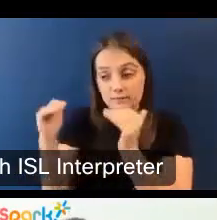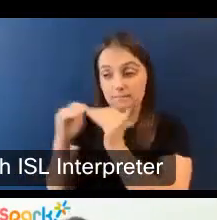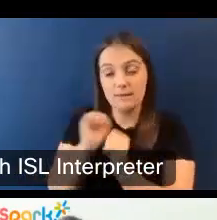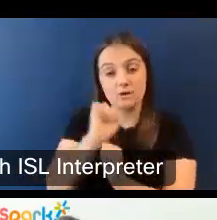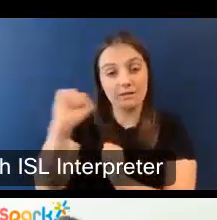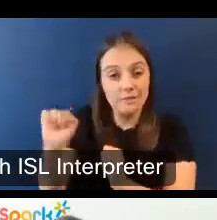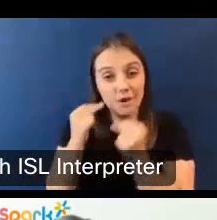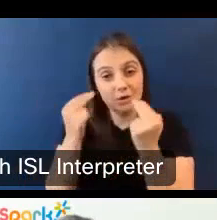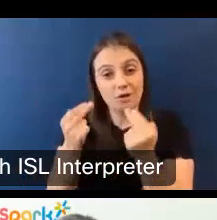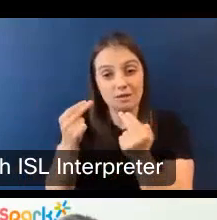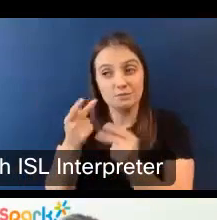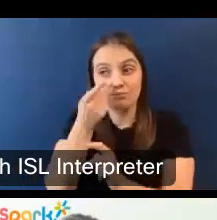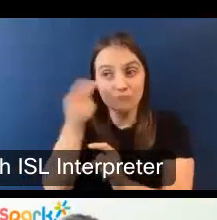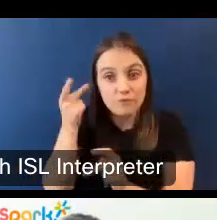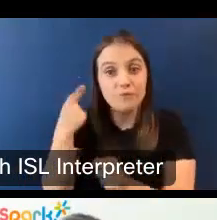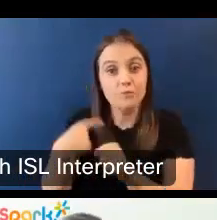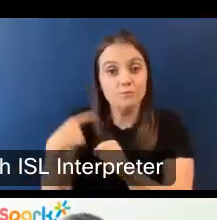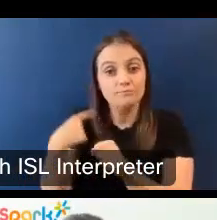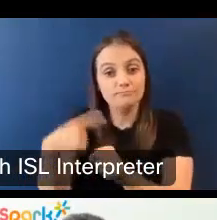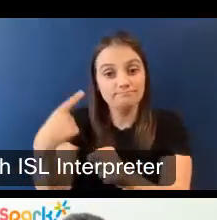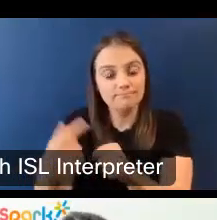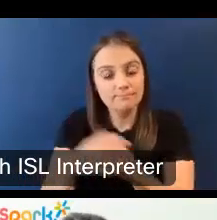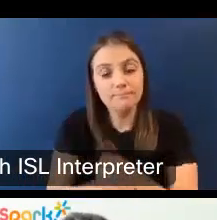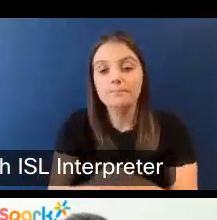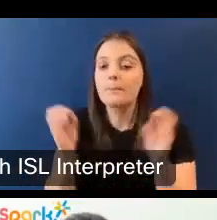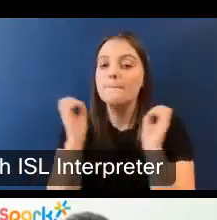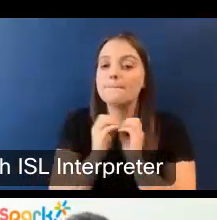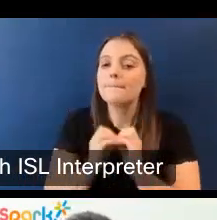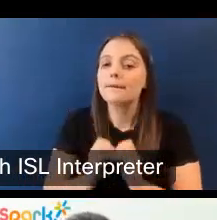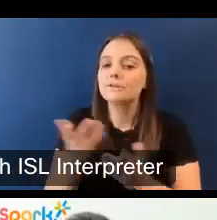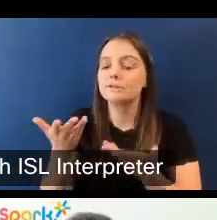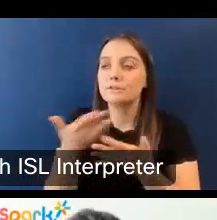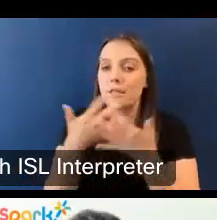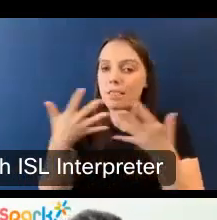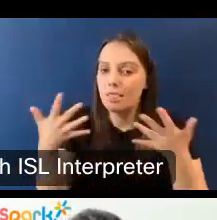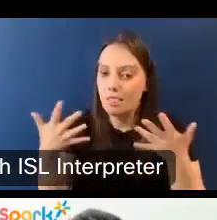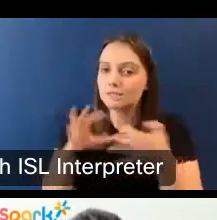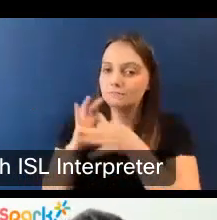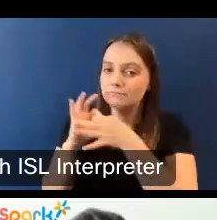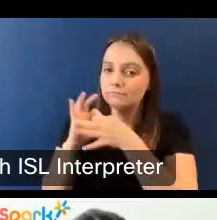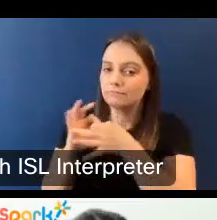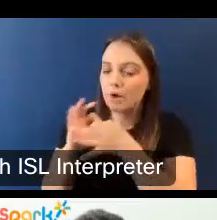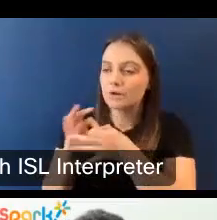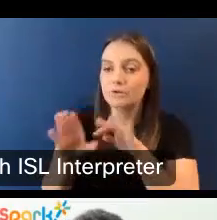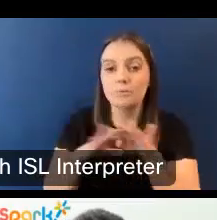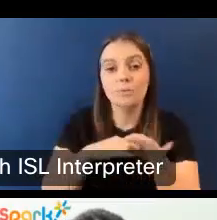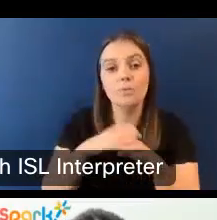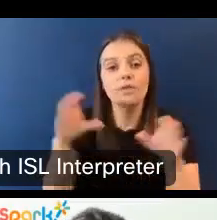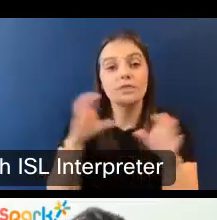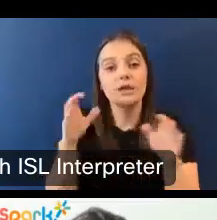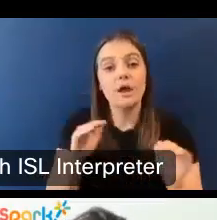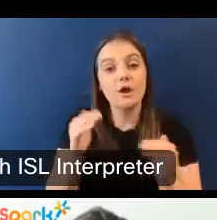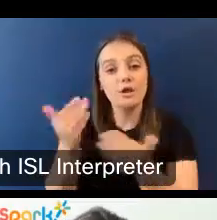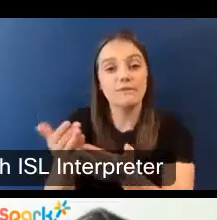like we've kind of mentioned many times, there is a real partnership between the caregiver and the people receiving care,